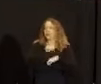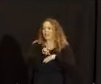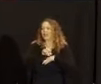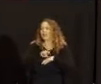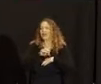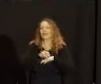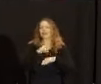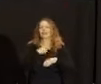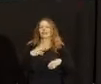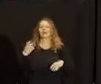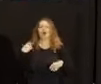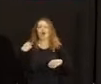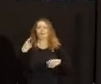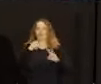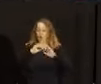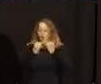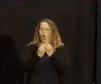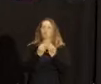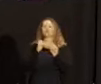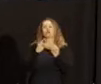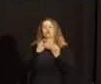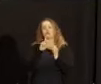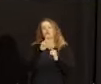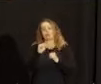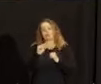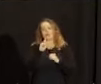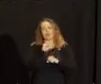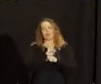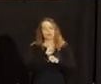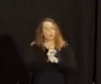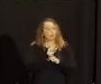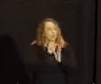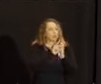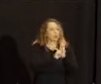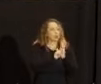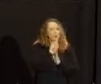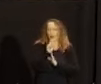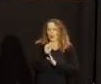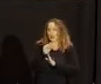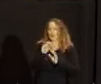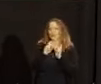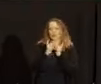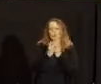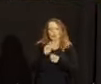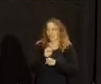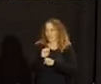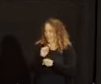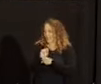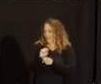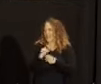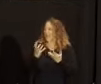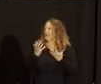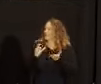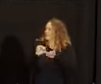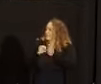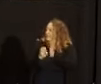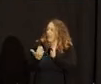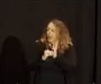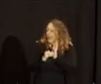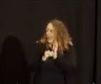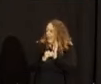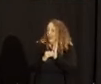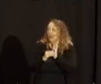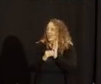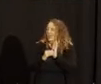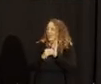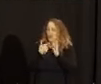at the Office of Disability Employment Policy in the U.S. Department of Labor. And I just want to, again, state who we